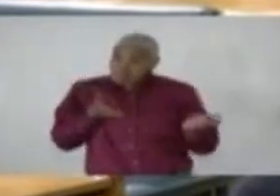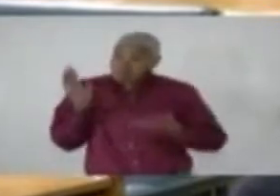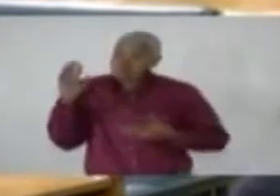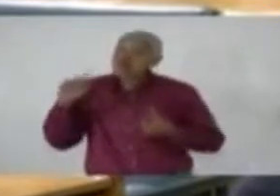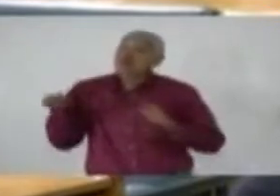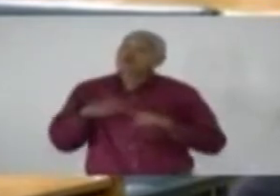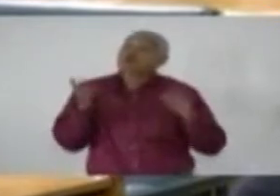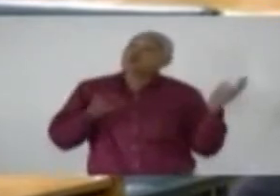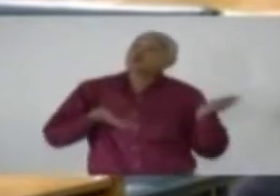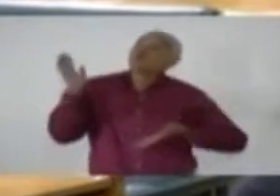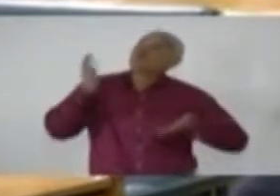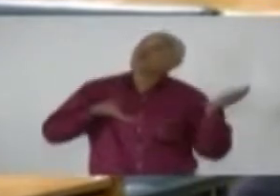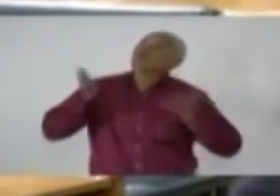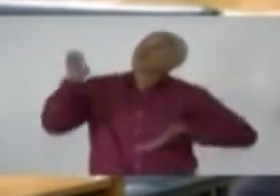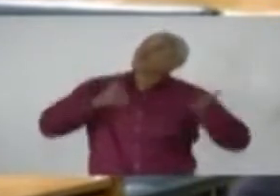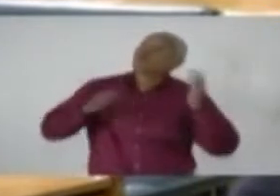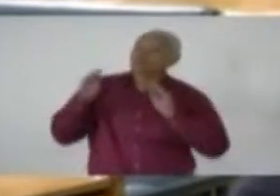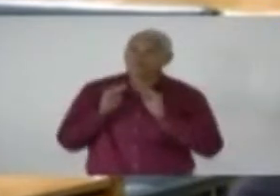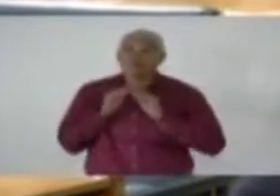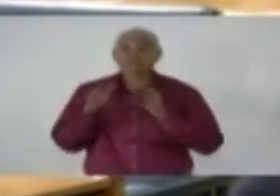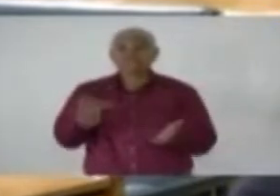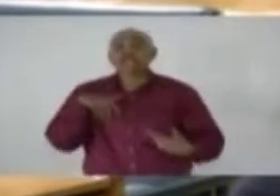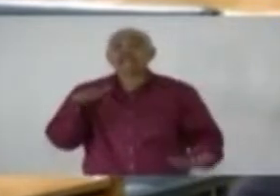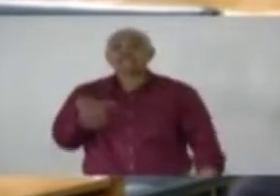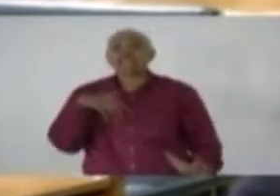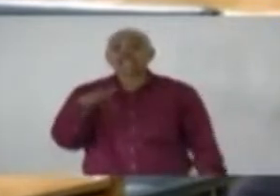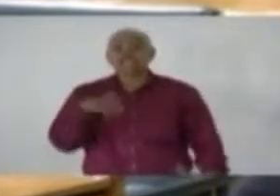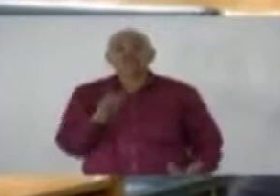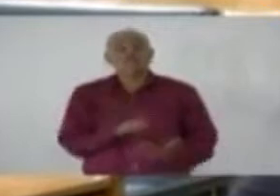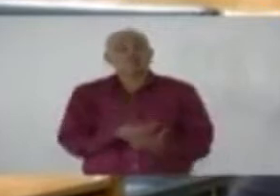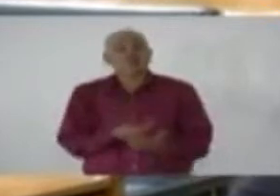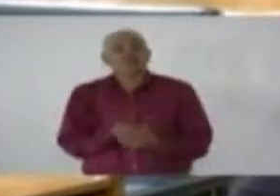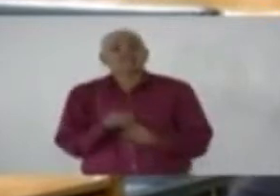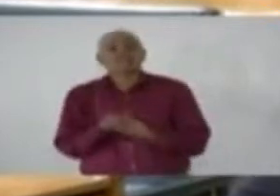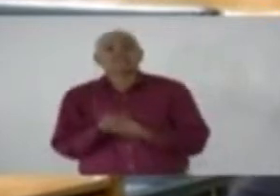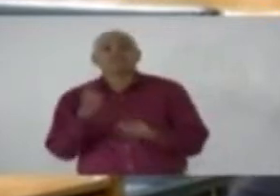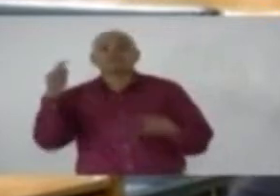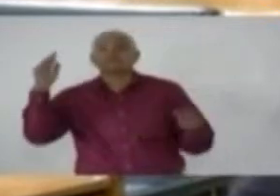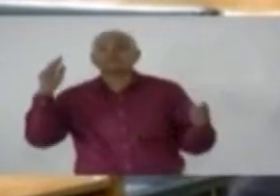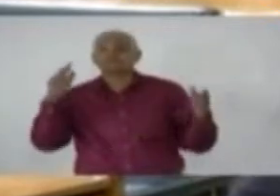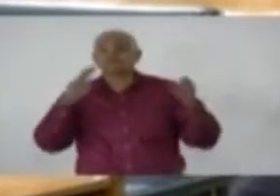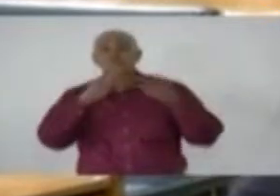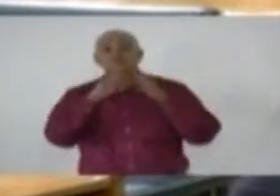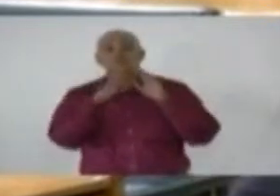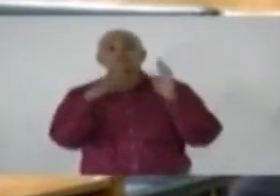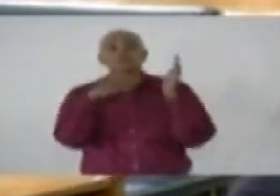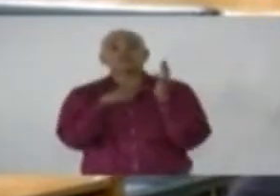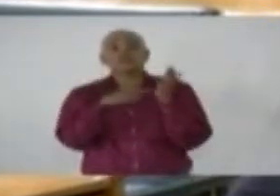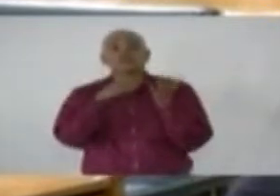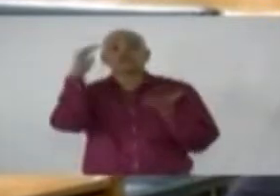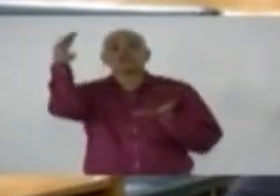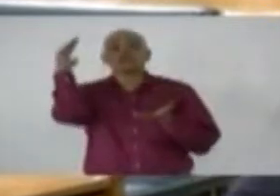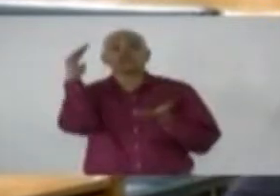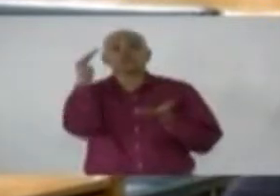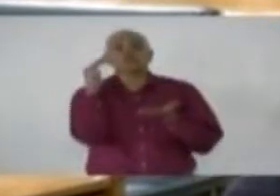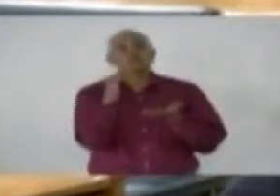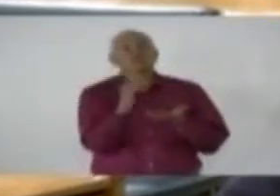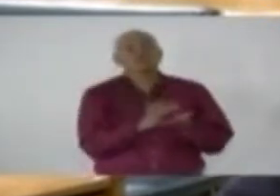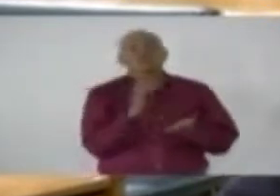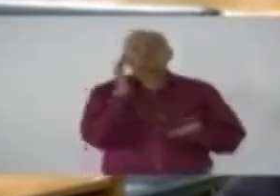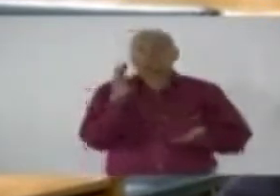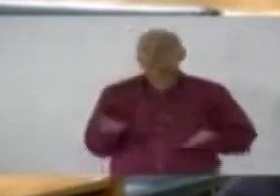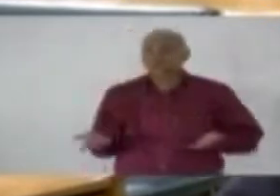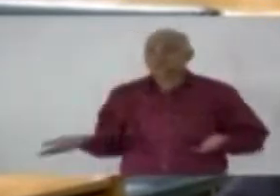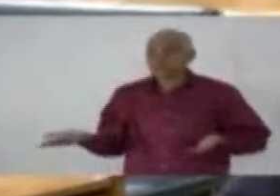you export and grow the GDP, the debt to GDP number just drops without. And if you